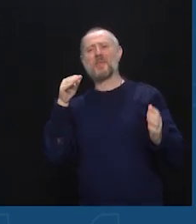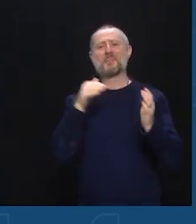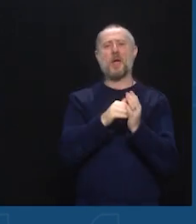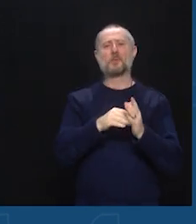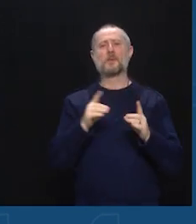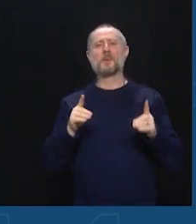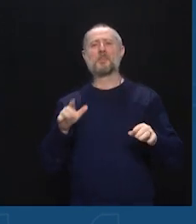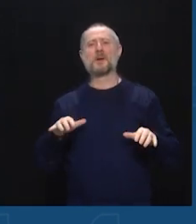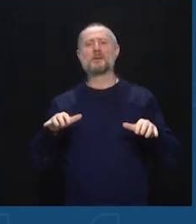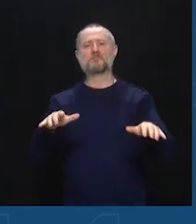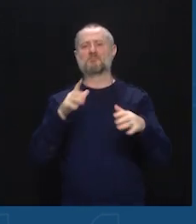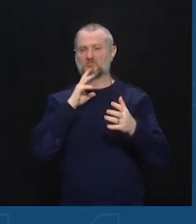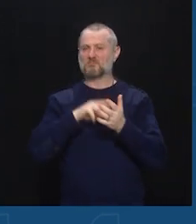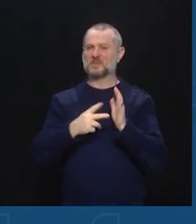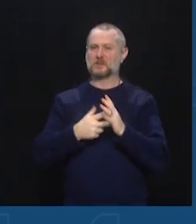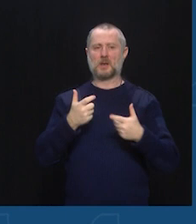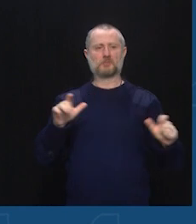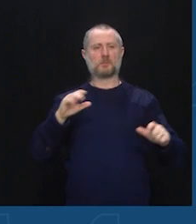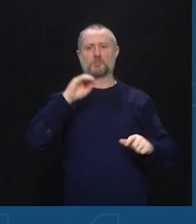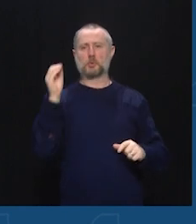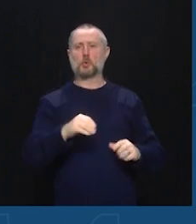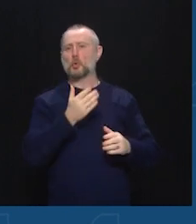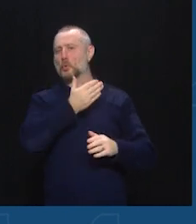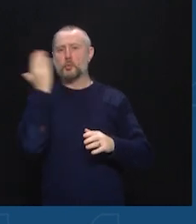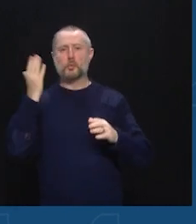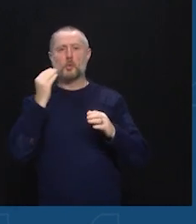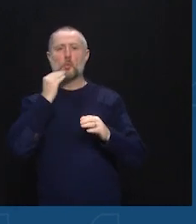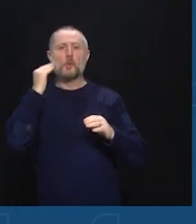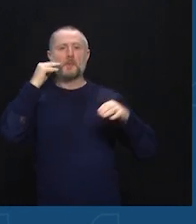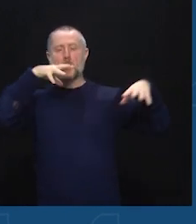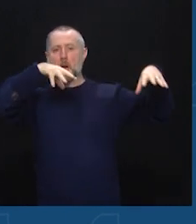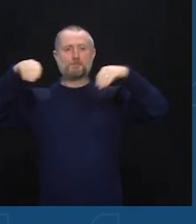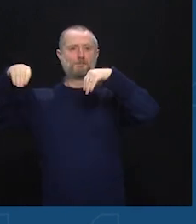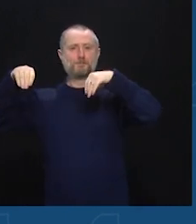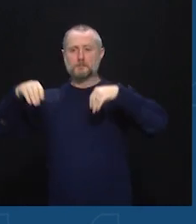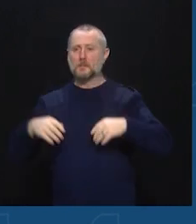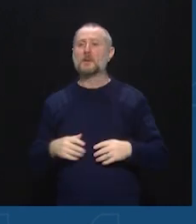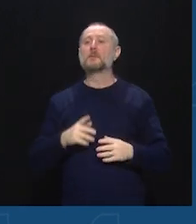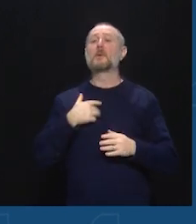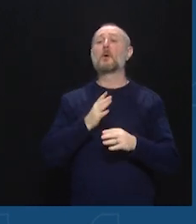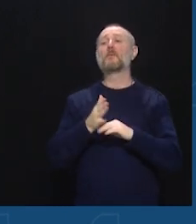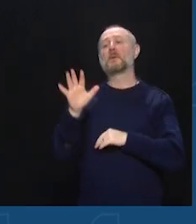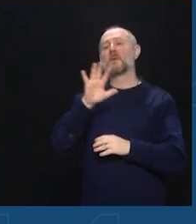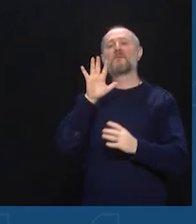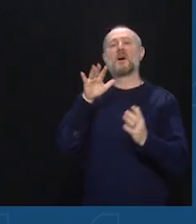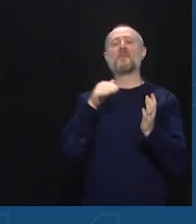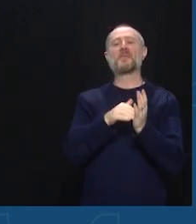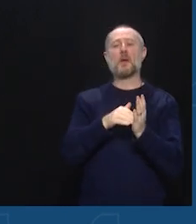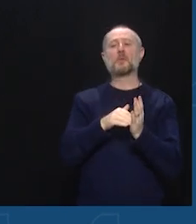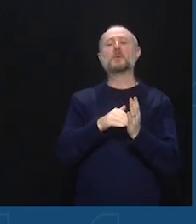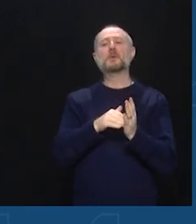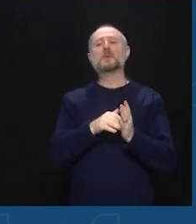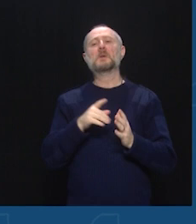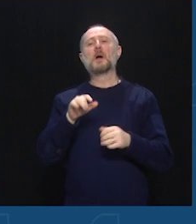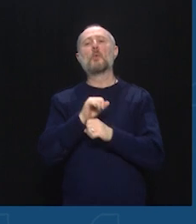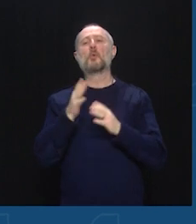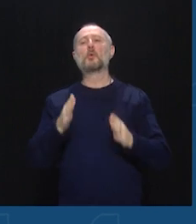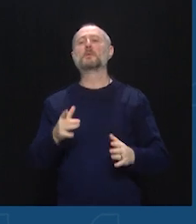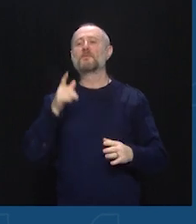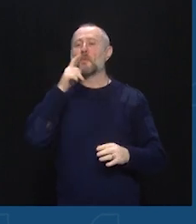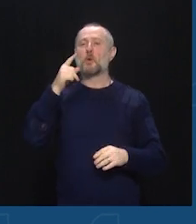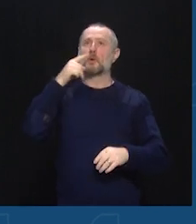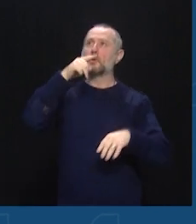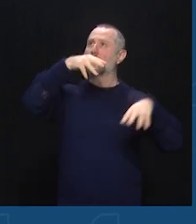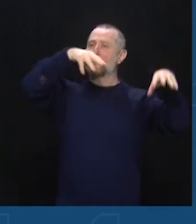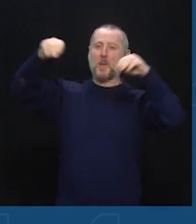as we speak. We have already had over 550 utility teams on the ground, but now we have other individuals coming. You're going